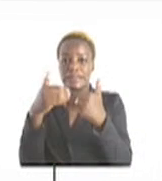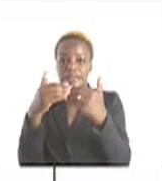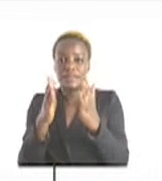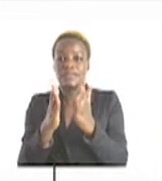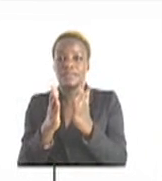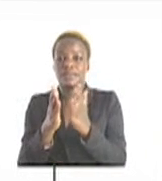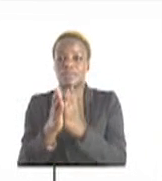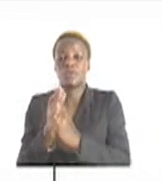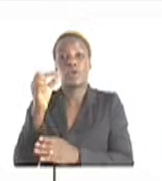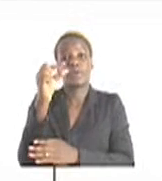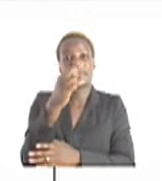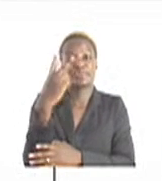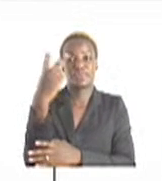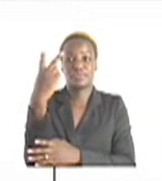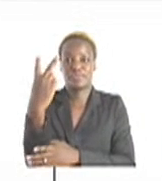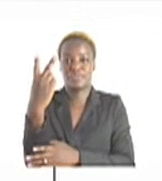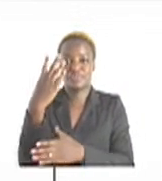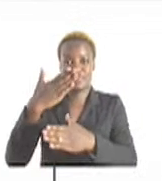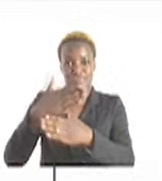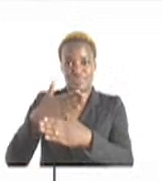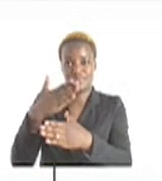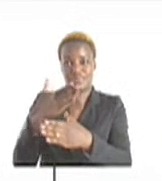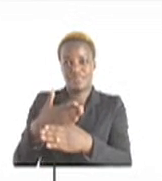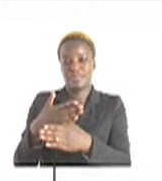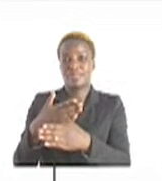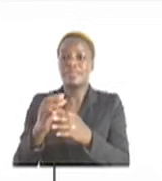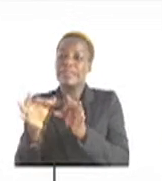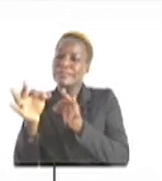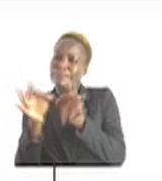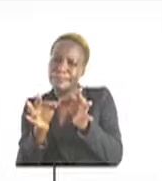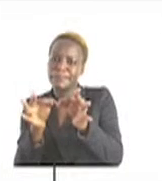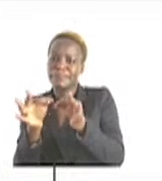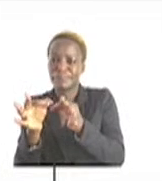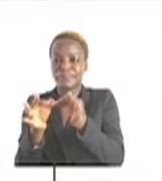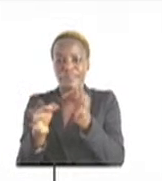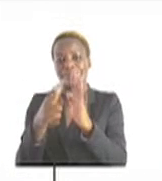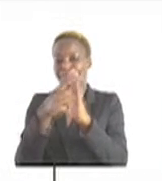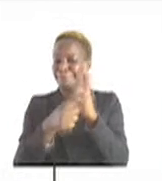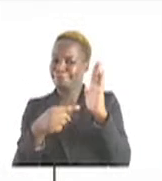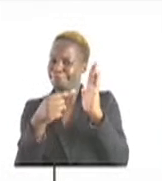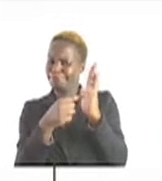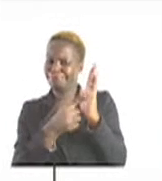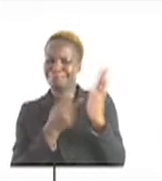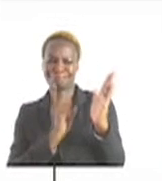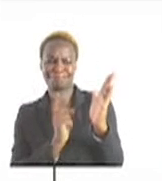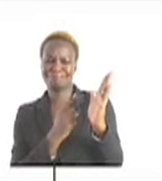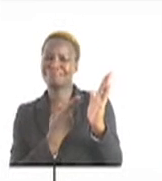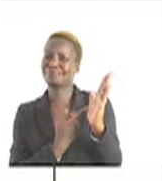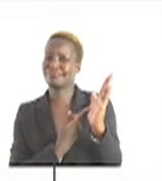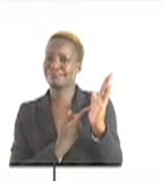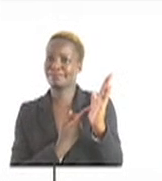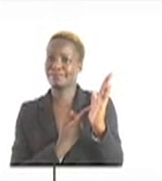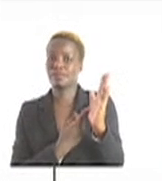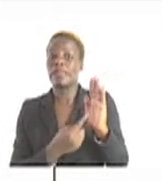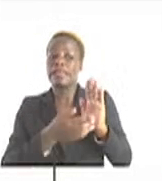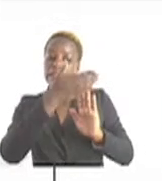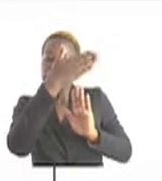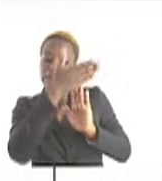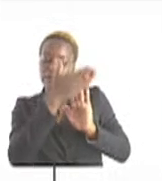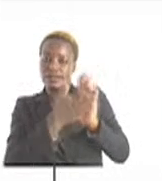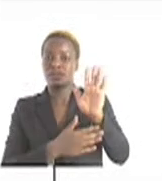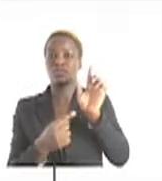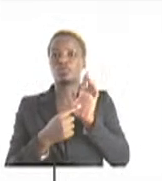with the grade 2 level. And I will explain to you what a calendar is. A calendar is a chart